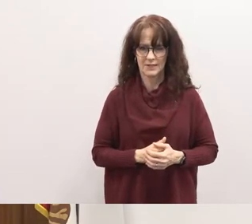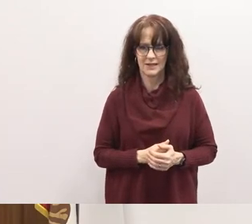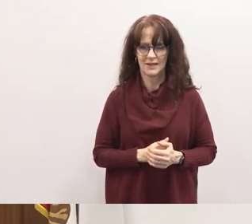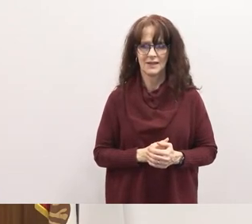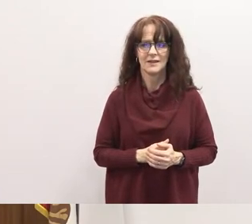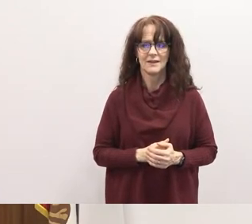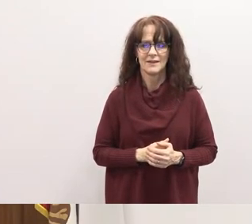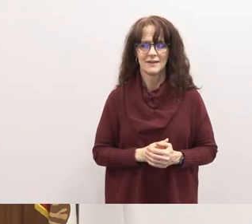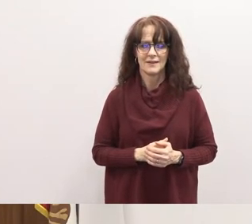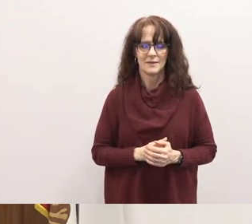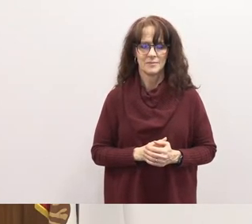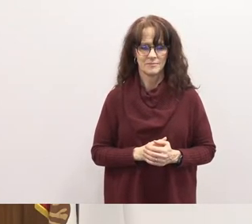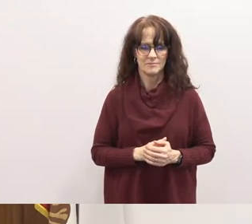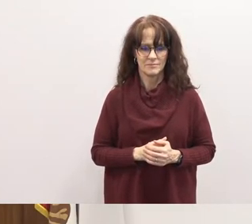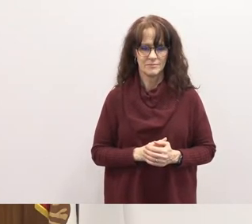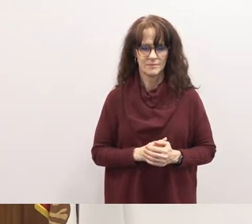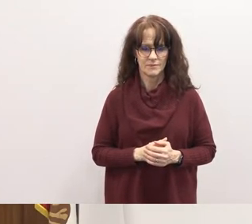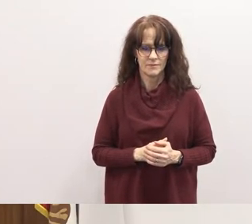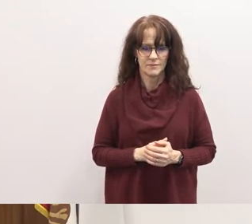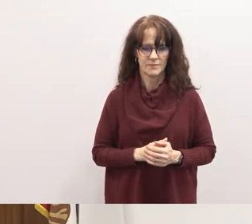Yeah.